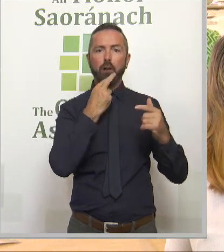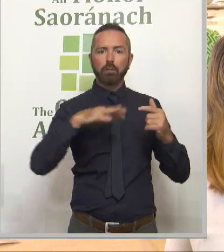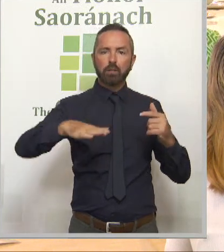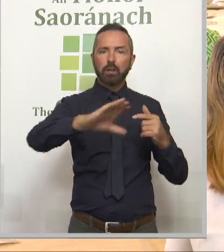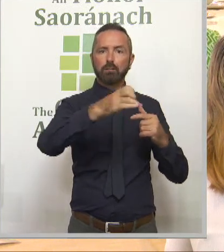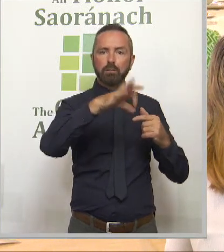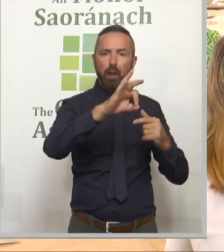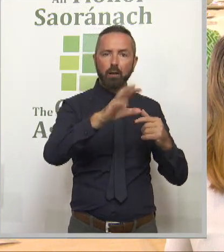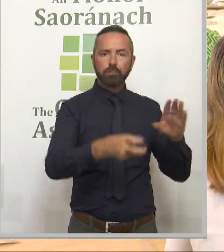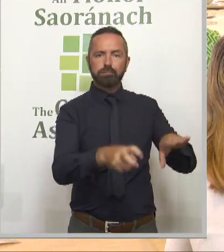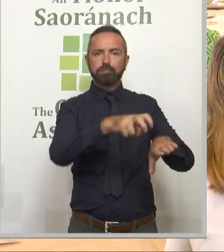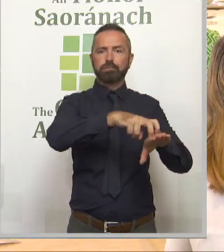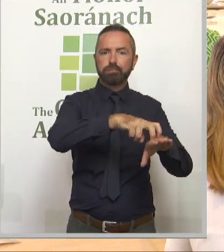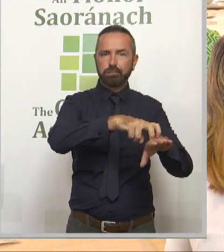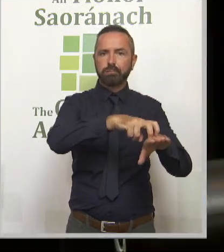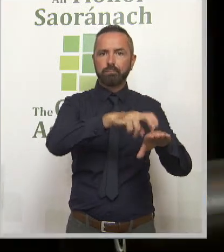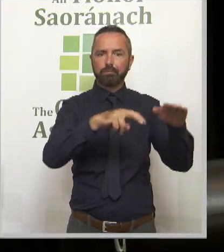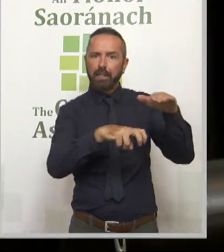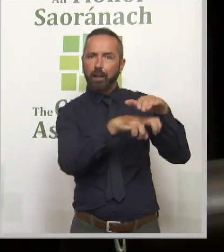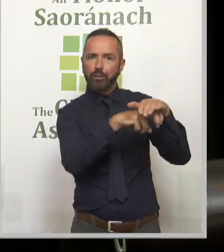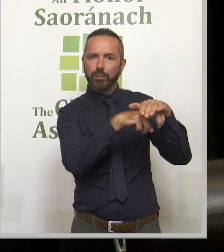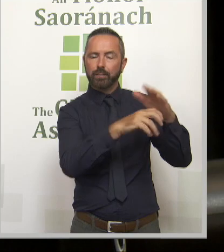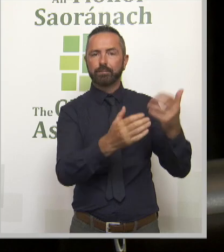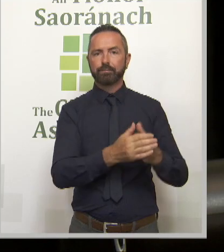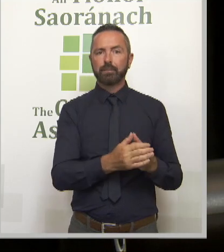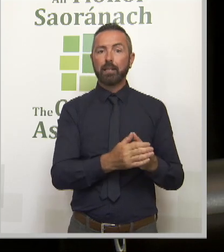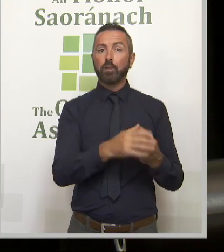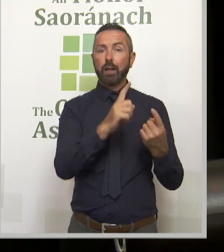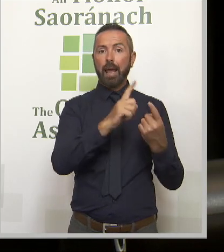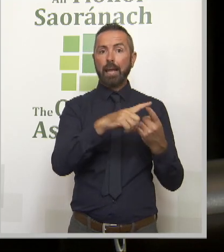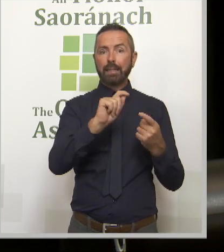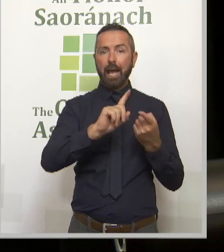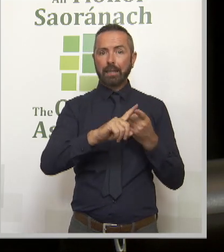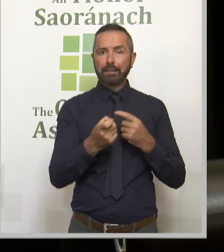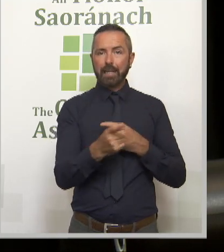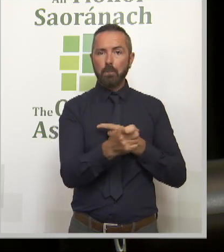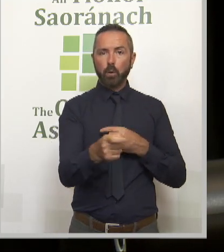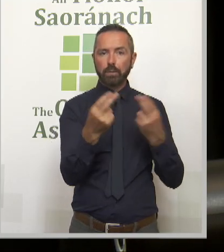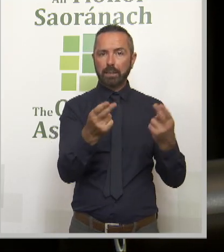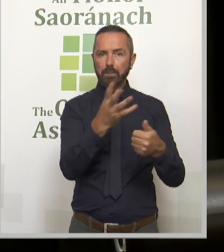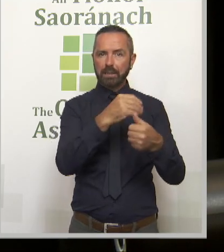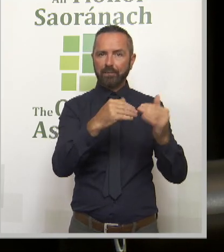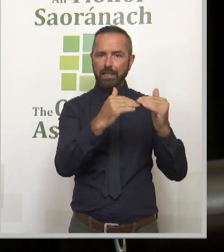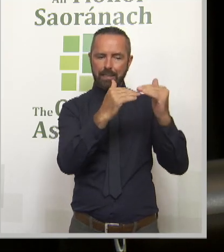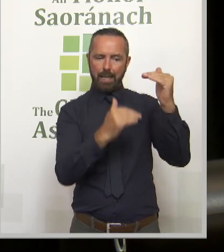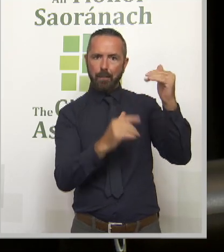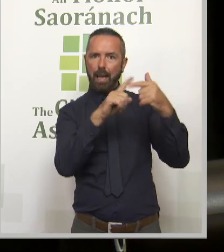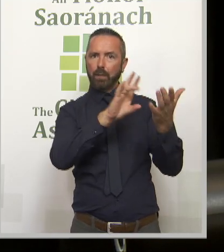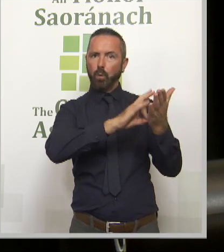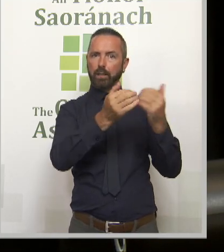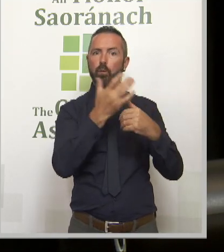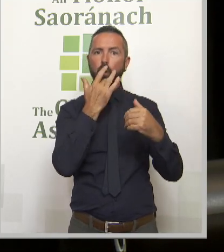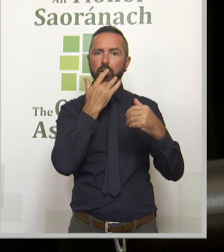to seek refuge under. And their eggs and tadpoles may need particular depth and quality of water to thrive